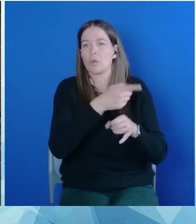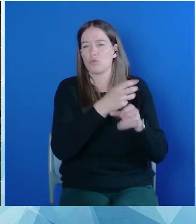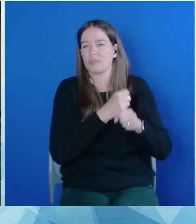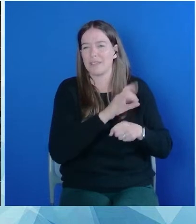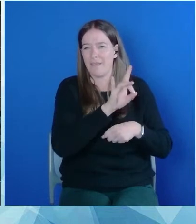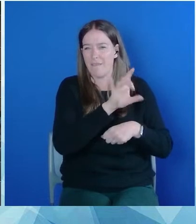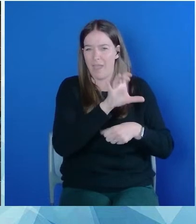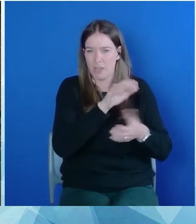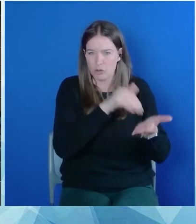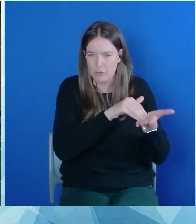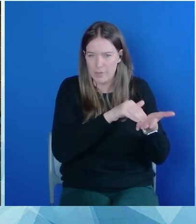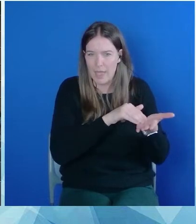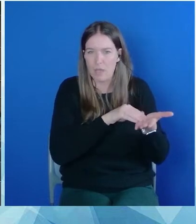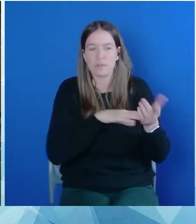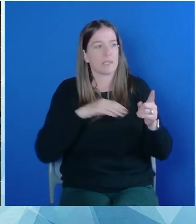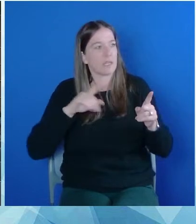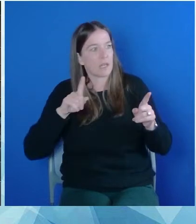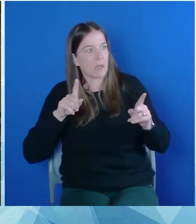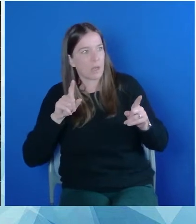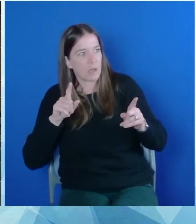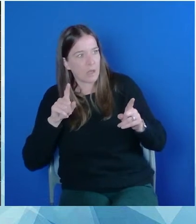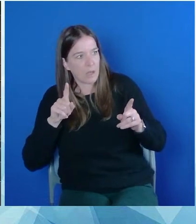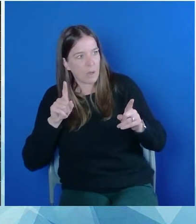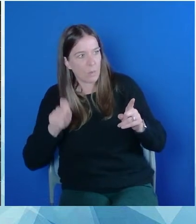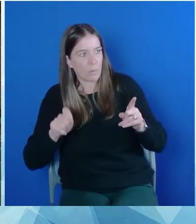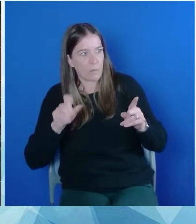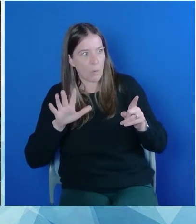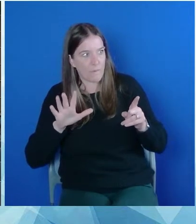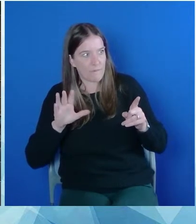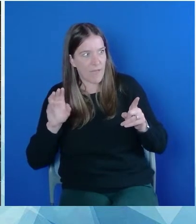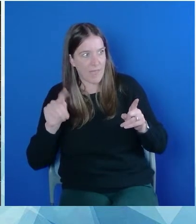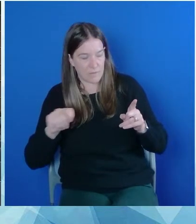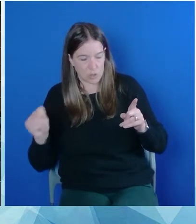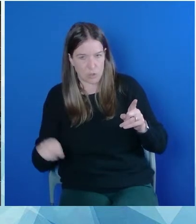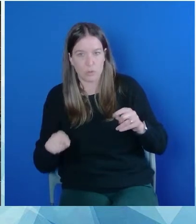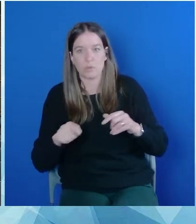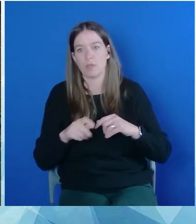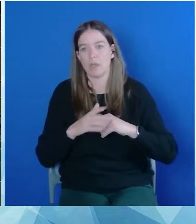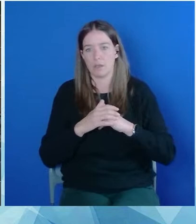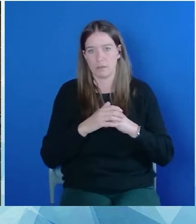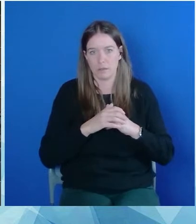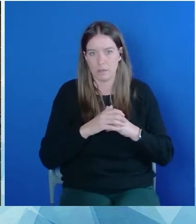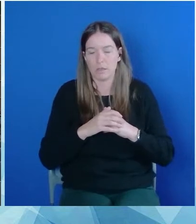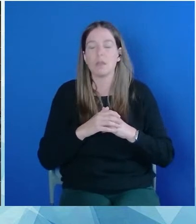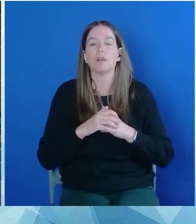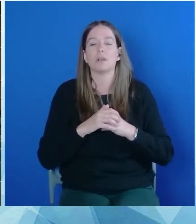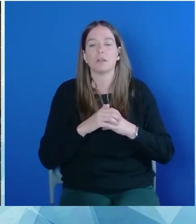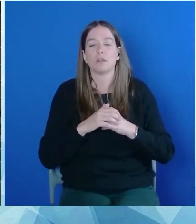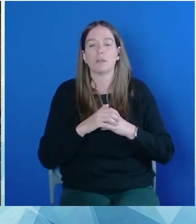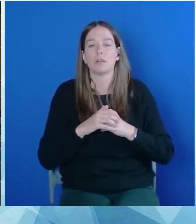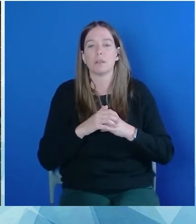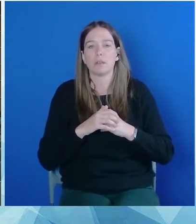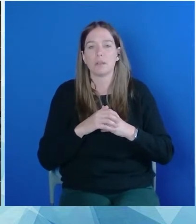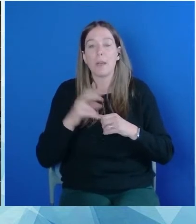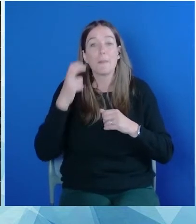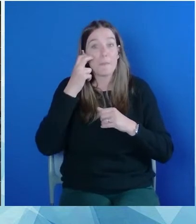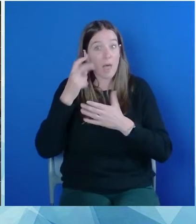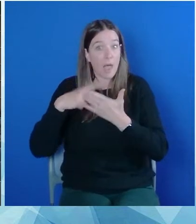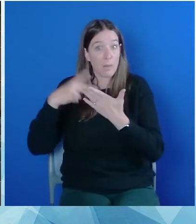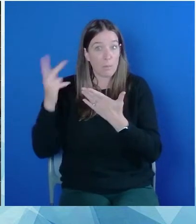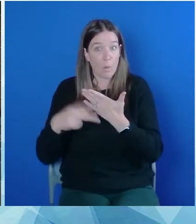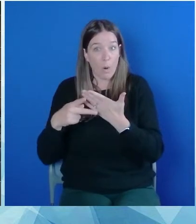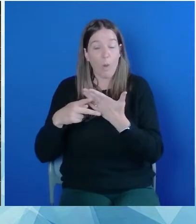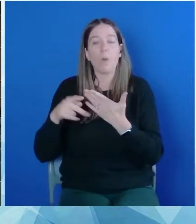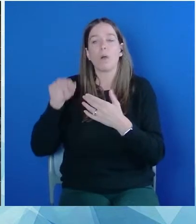in the administration and statewide services. In addition to the expenses mentioned earlier, the blind programs were moved from